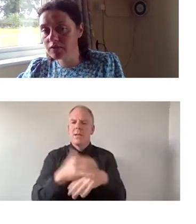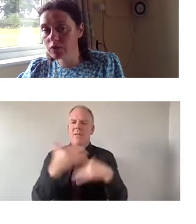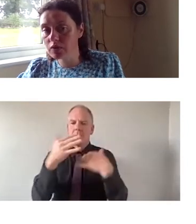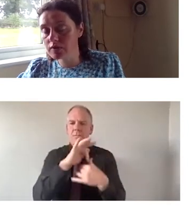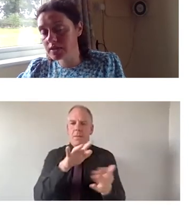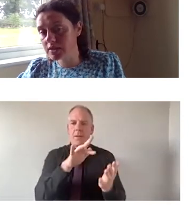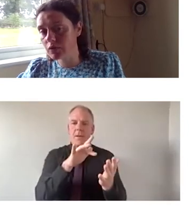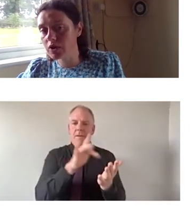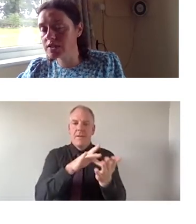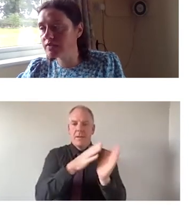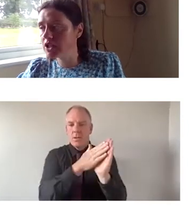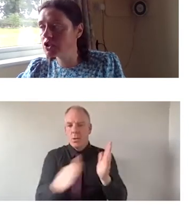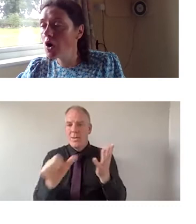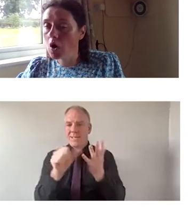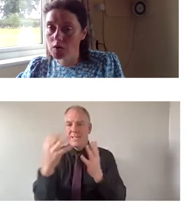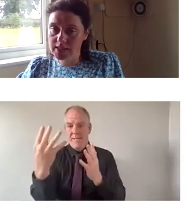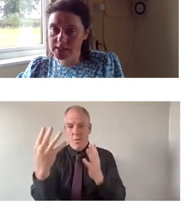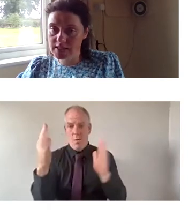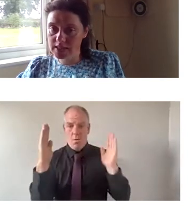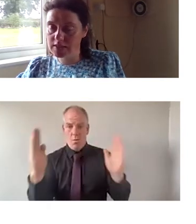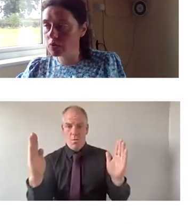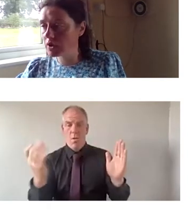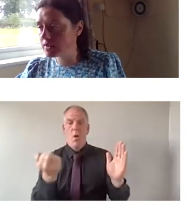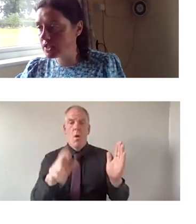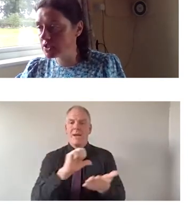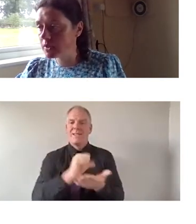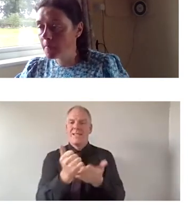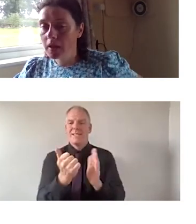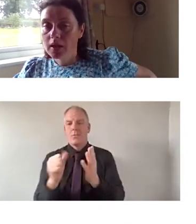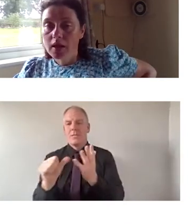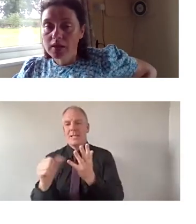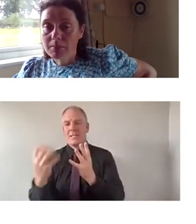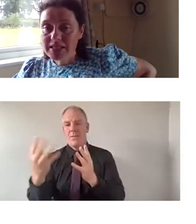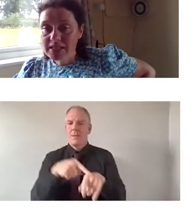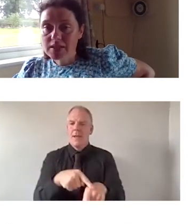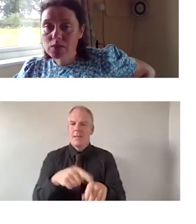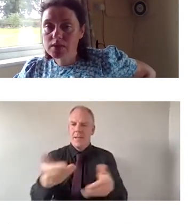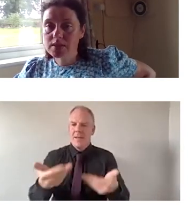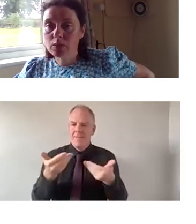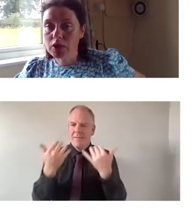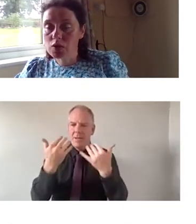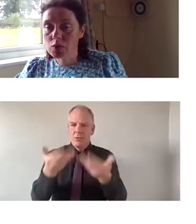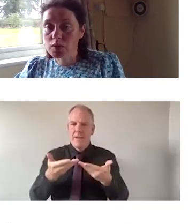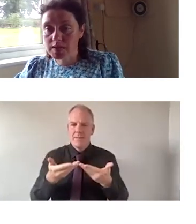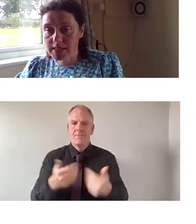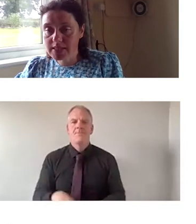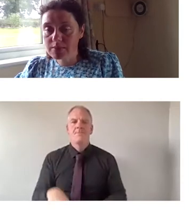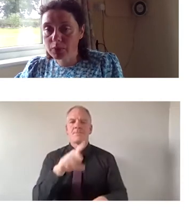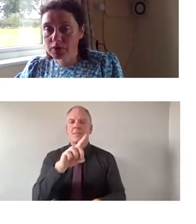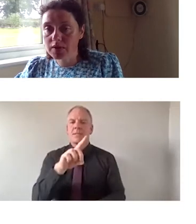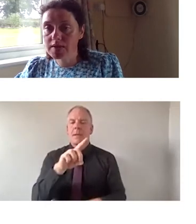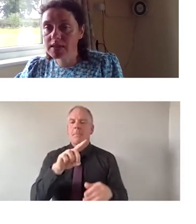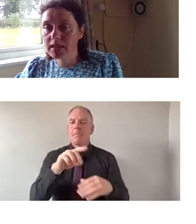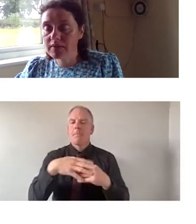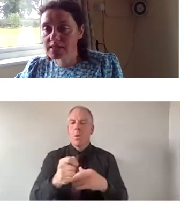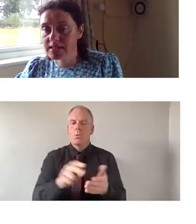to 64 years of age or 16 to 64 years of age. The main data sources that we used was the census,